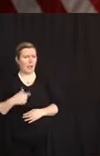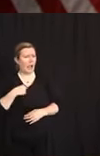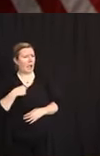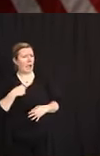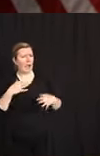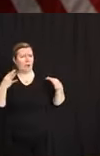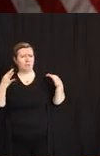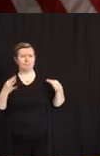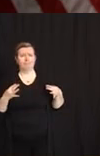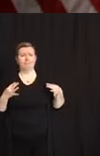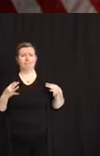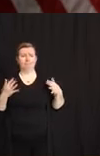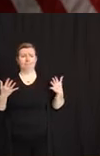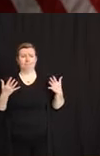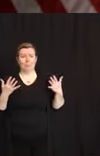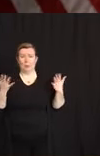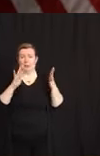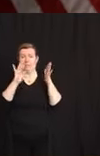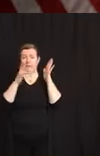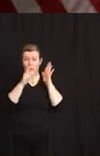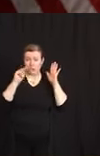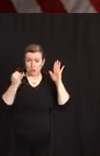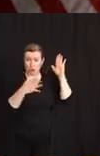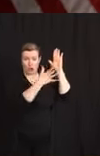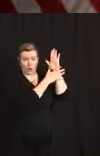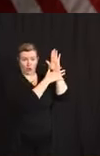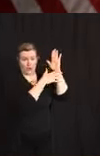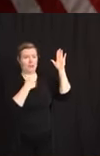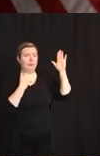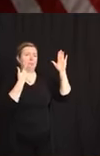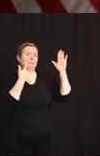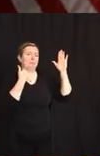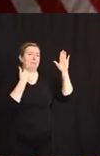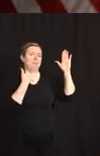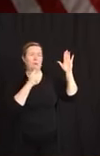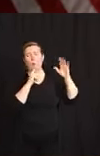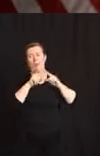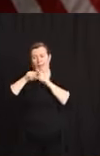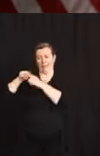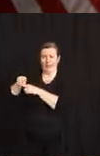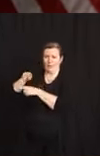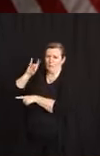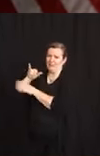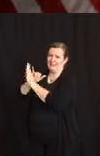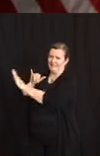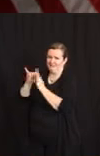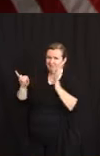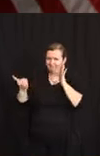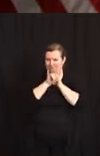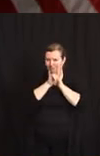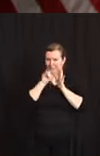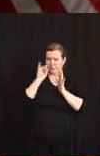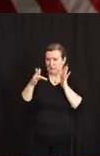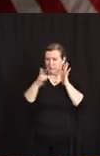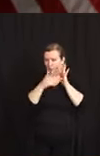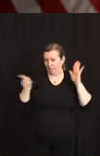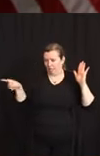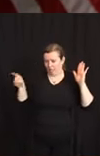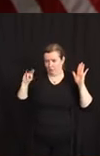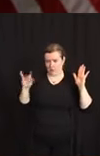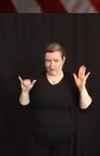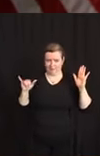over to you. I would just say the only one I wanted to comment on Bert and Pat as well, Bergen Community College and